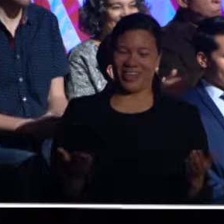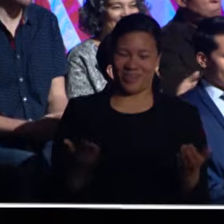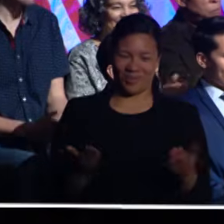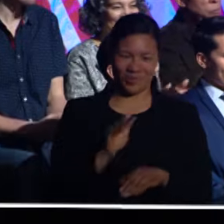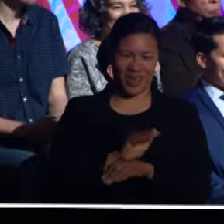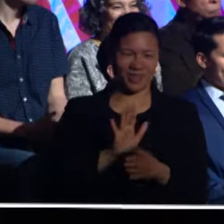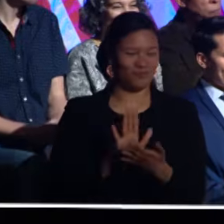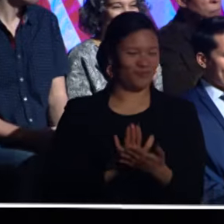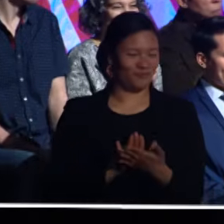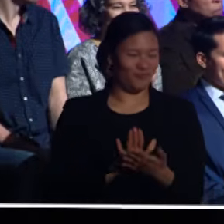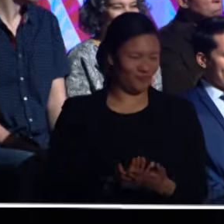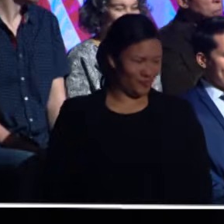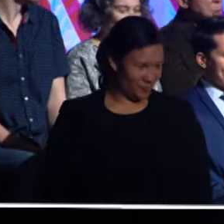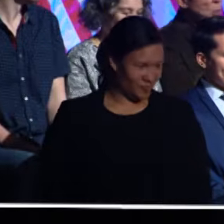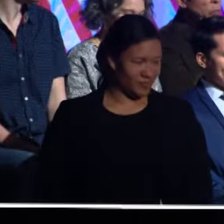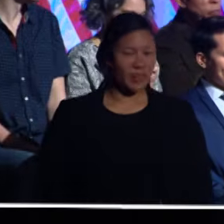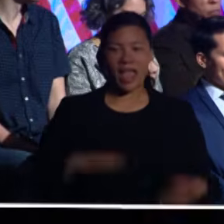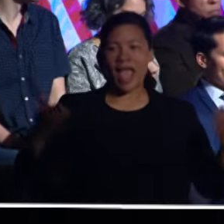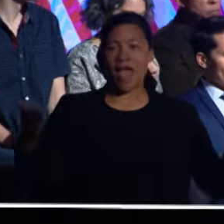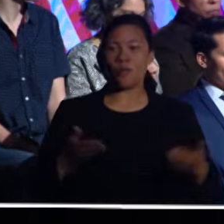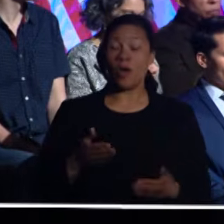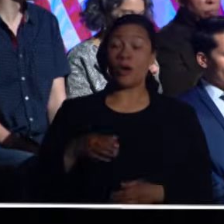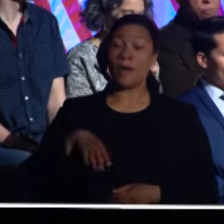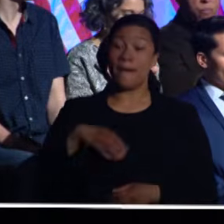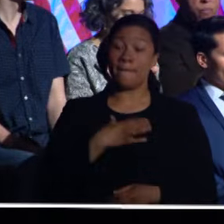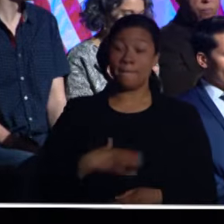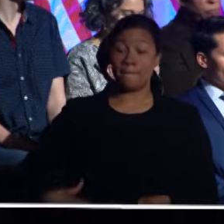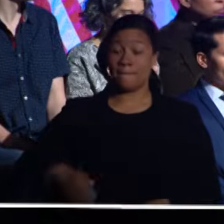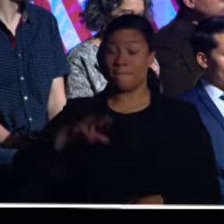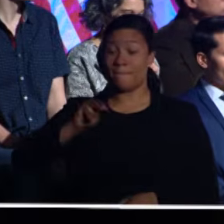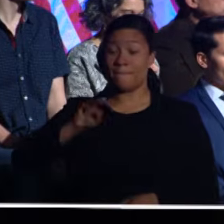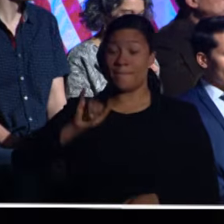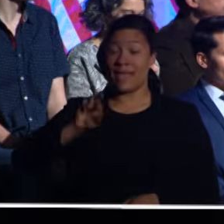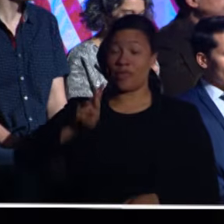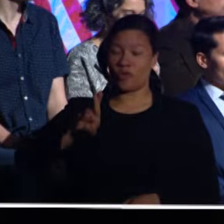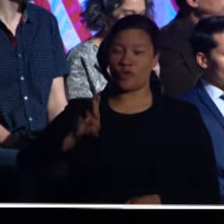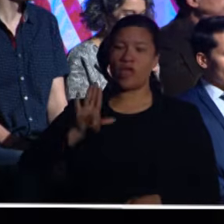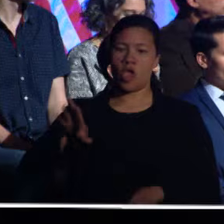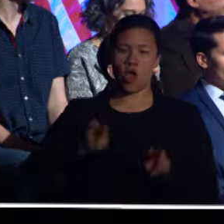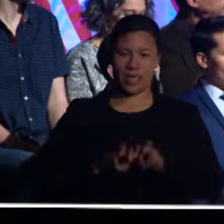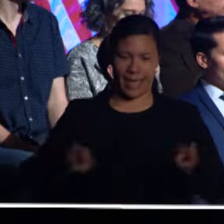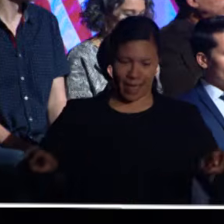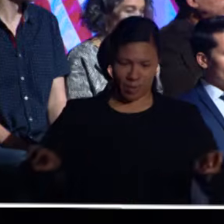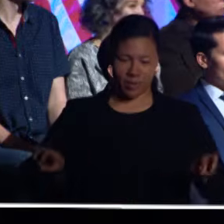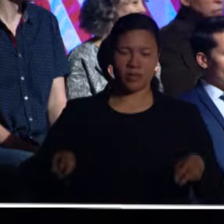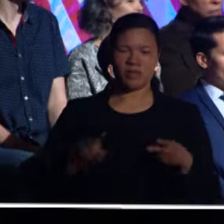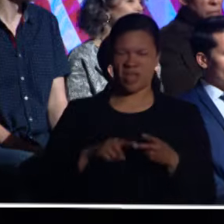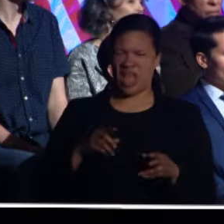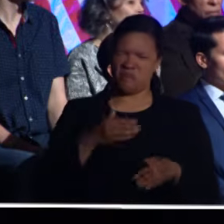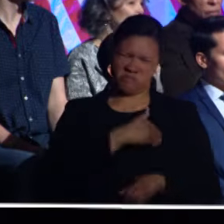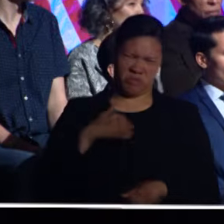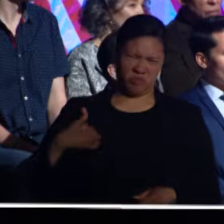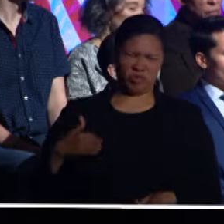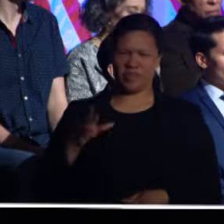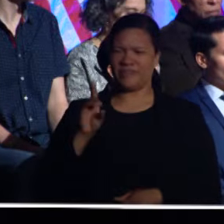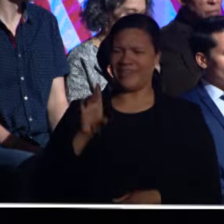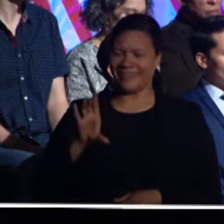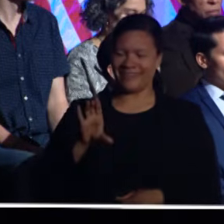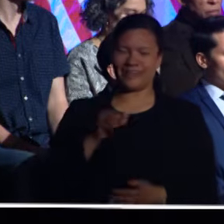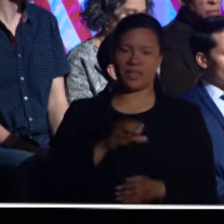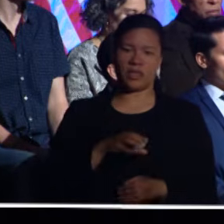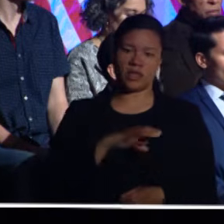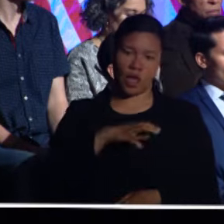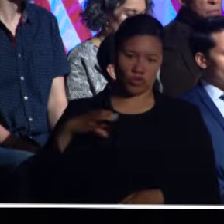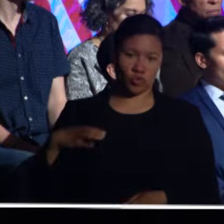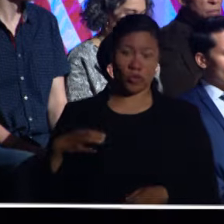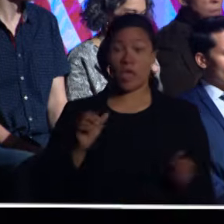On their behalf, I welcome Mayor Bowser and her cabinet, Chairman Mendelson, and the members of the District Council, and all